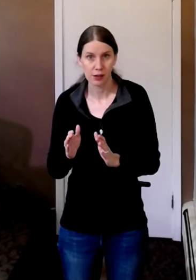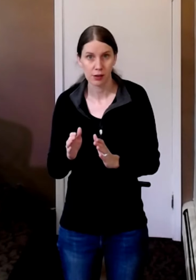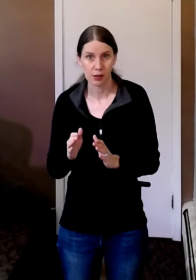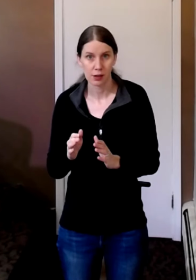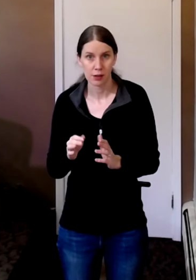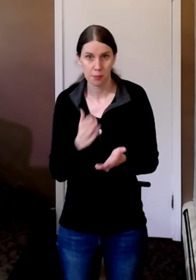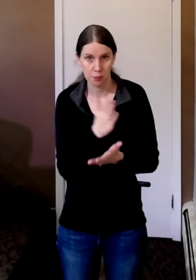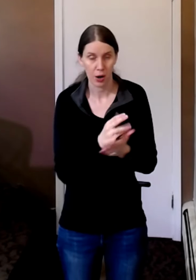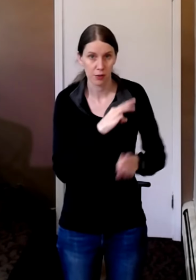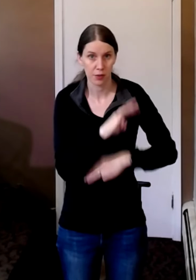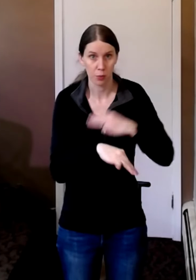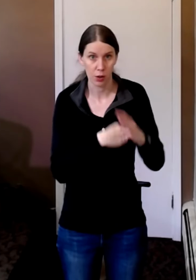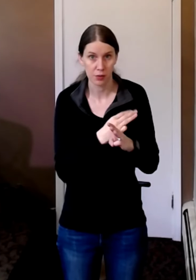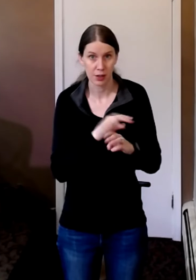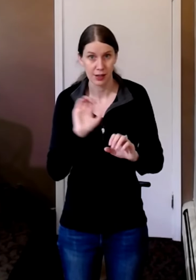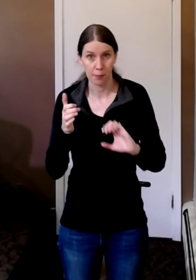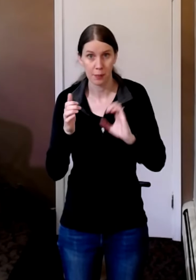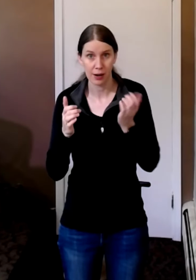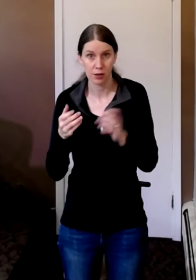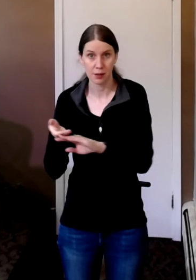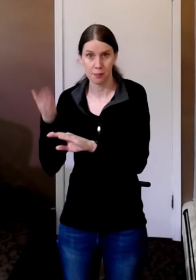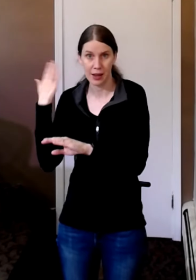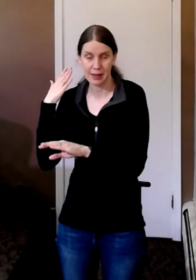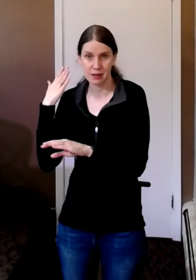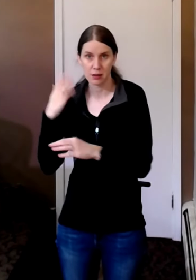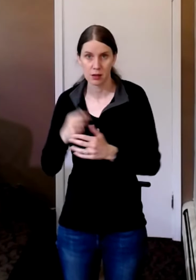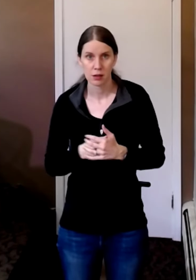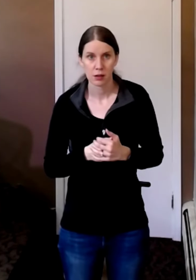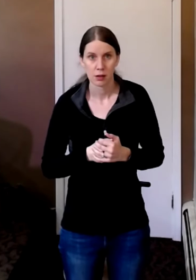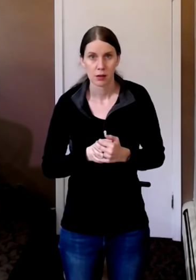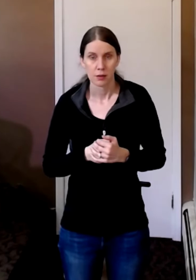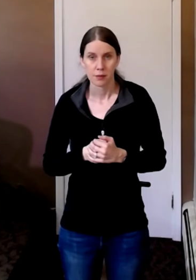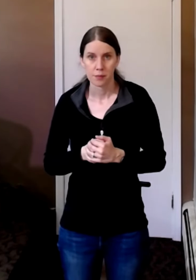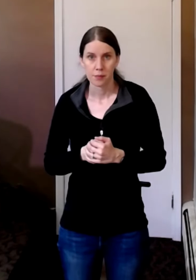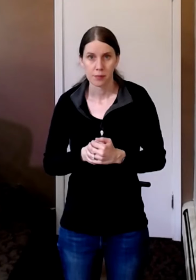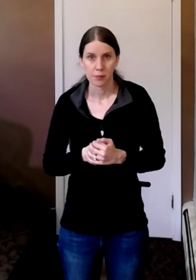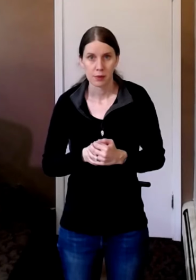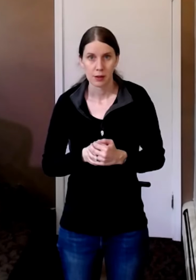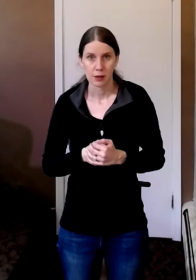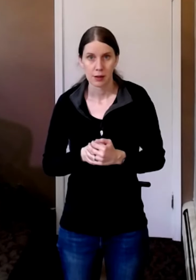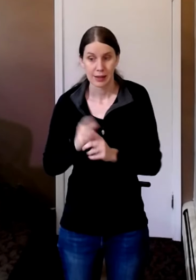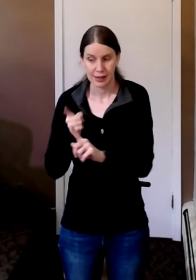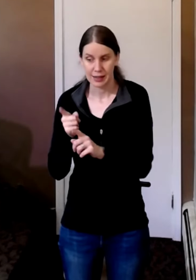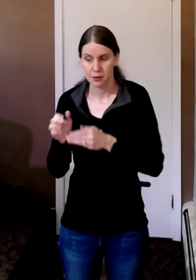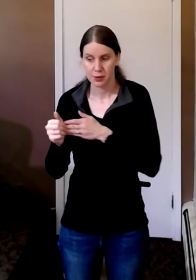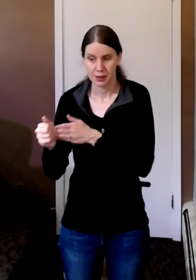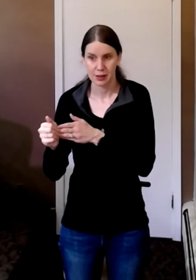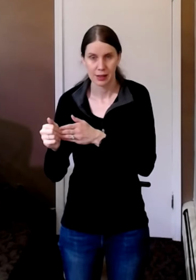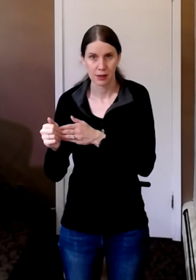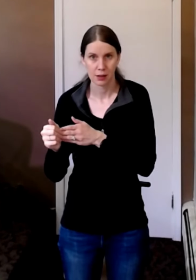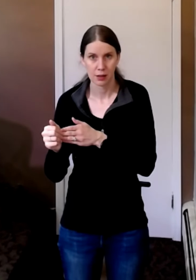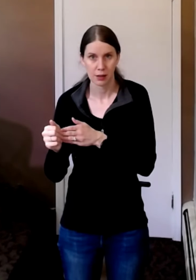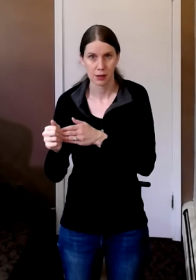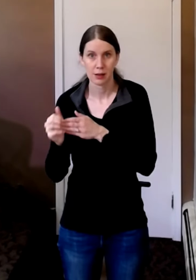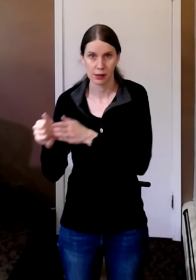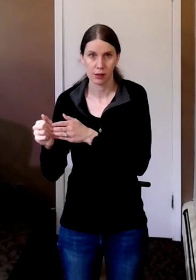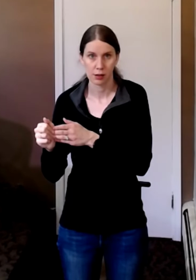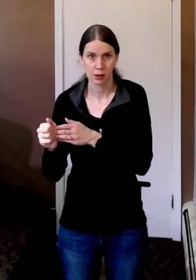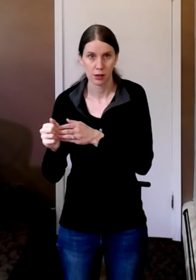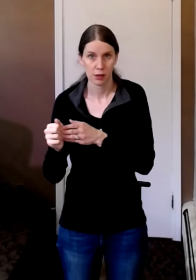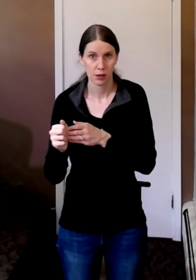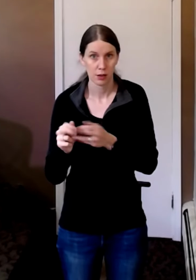of the world than there probably ever has been, okay? And he that letteth will let. The one that was holding